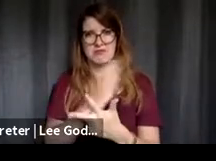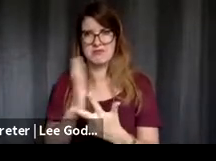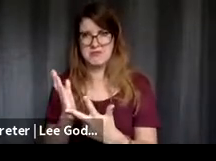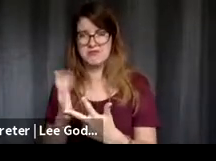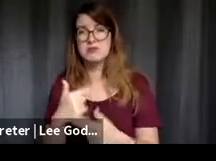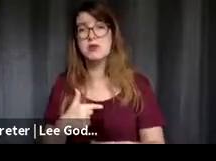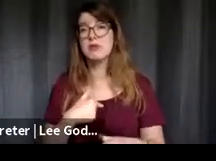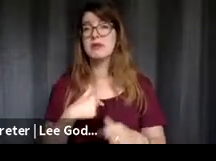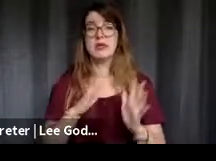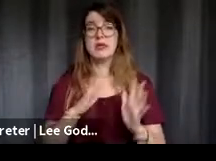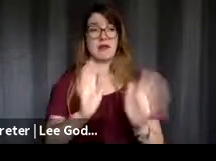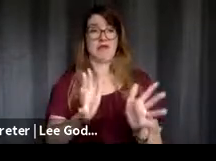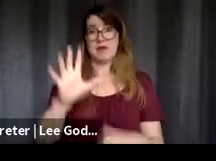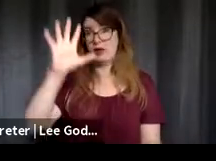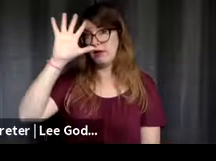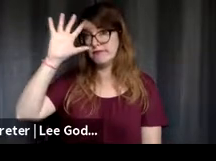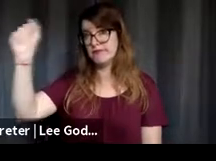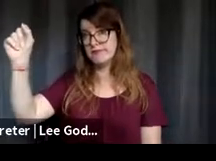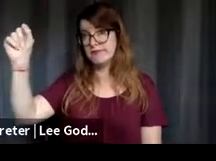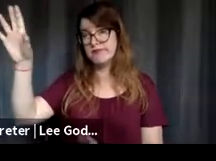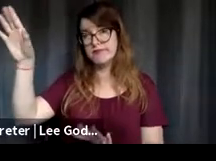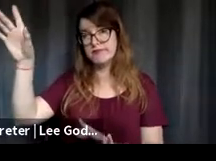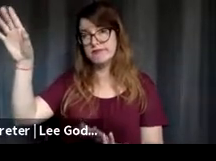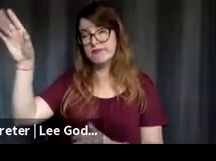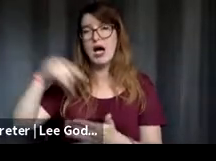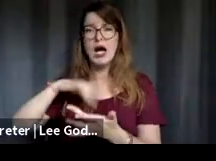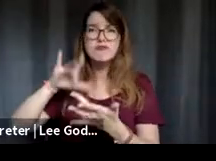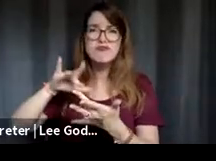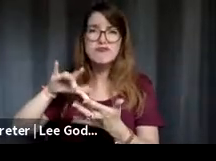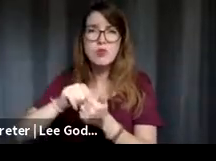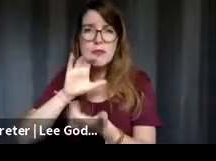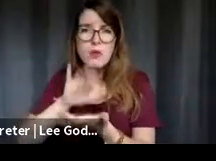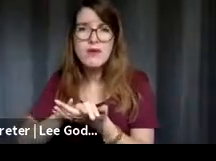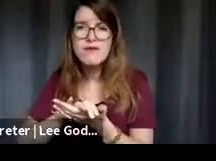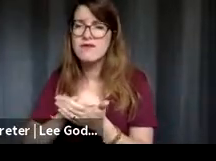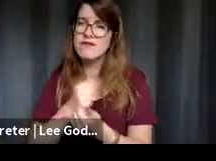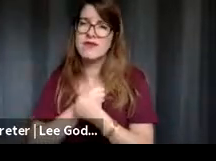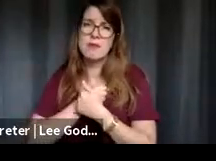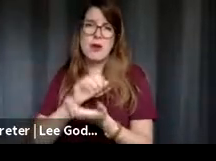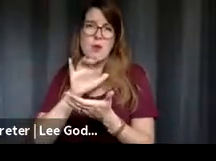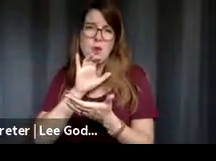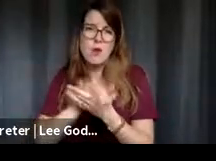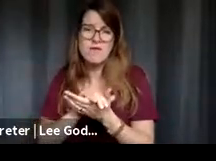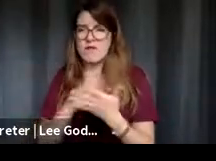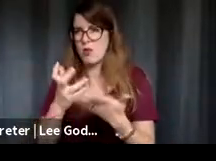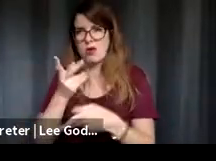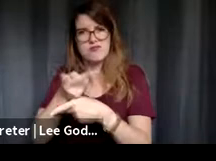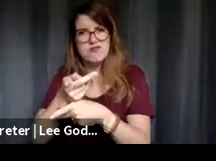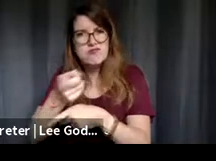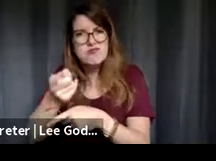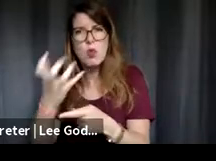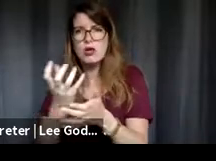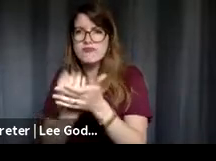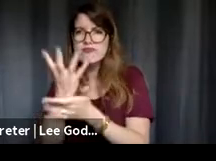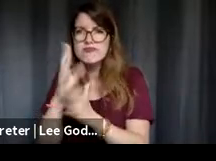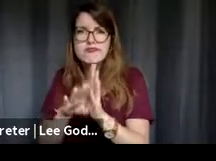gone. But I check in. You know, I'm keeping up with my wife. I love my wife. I want her to be provided for. I want her to flourish. And so I